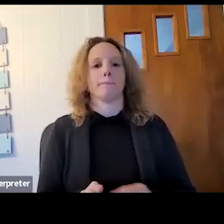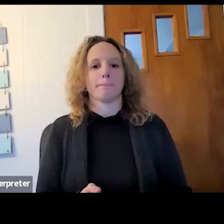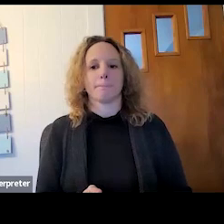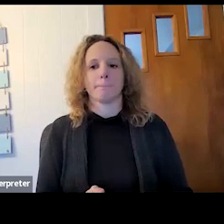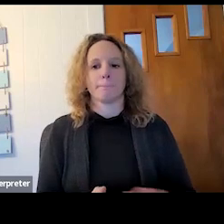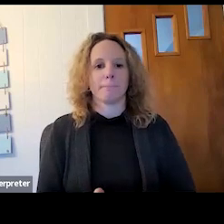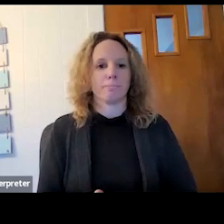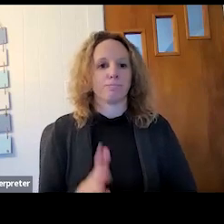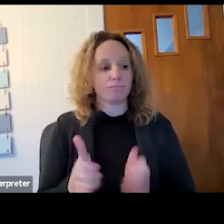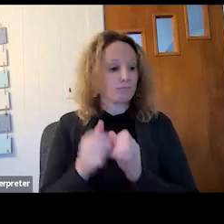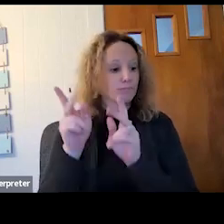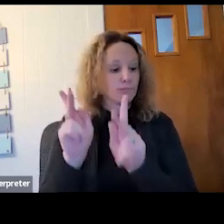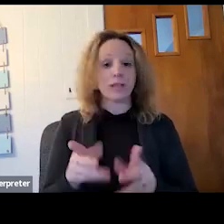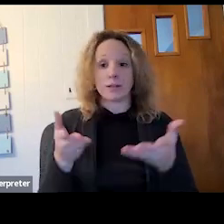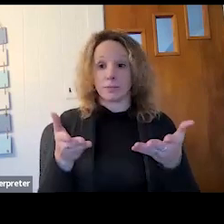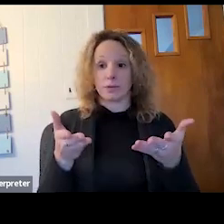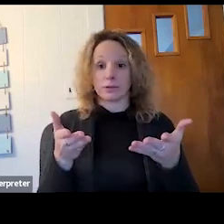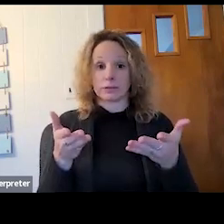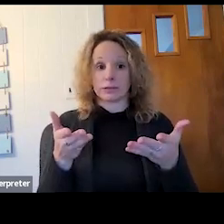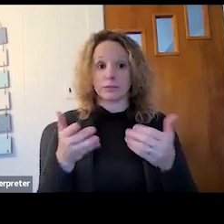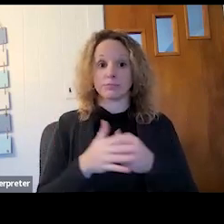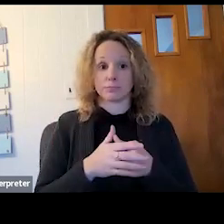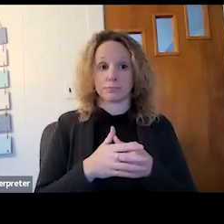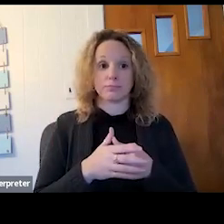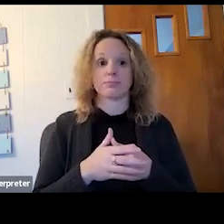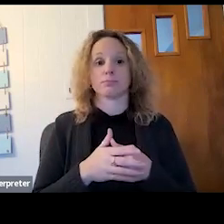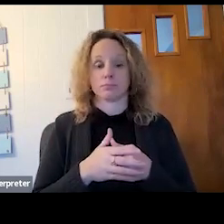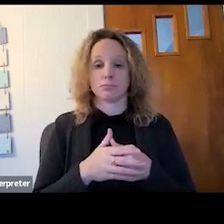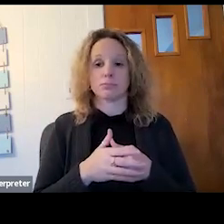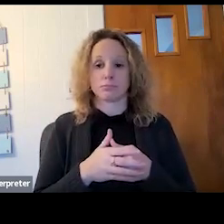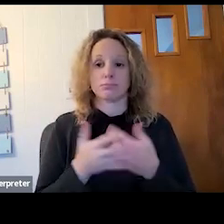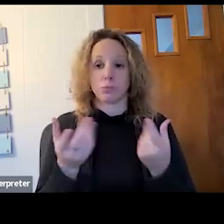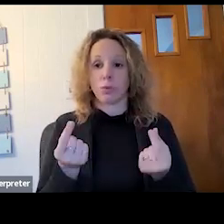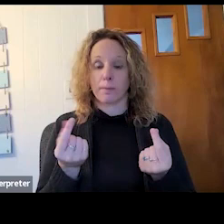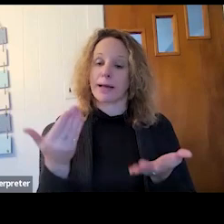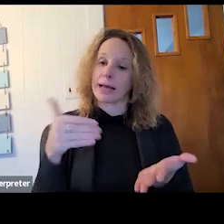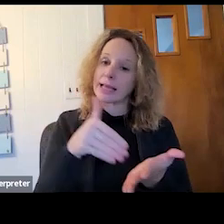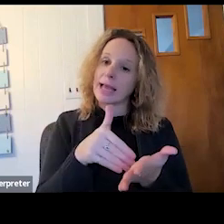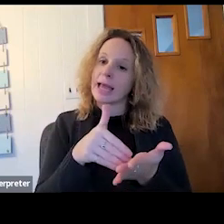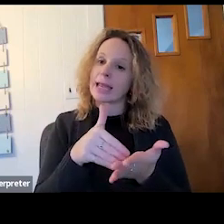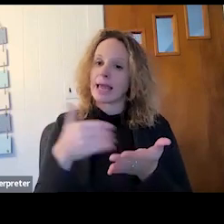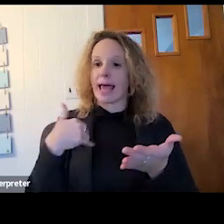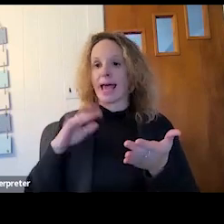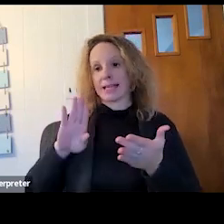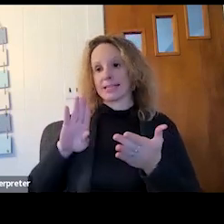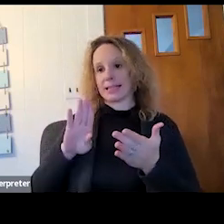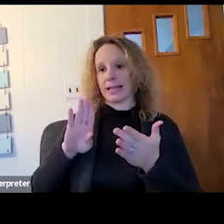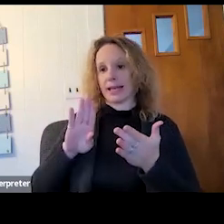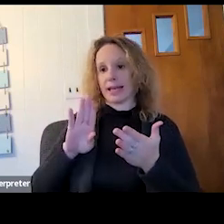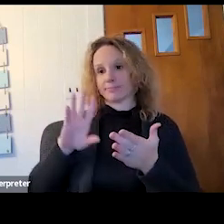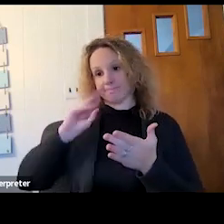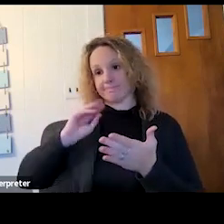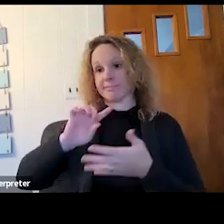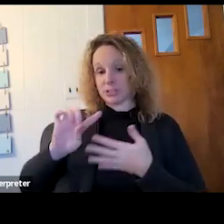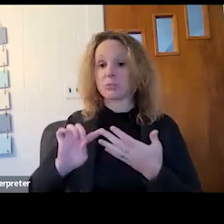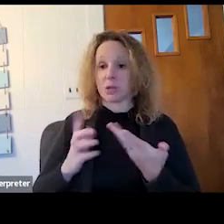So each participant that comes into the treatment court, again, comes in with their own sets of